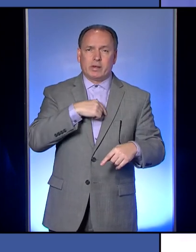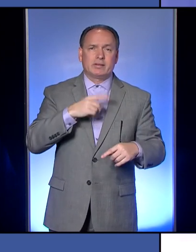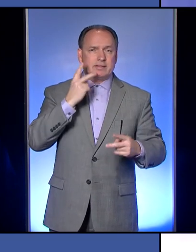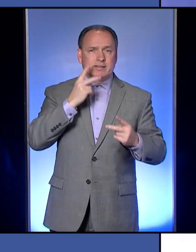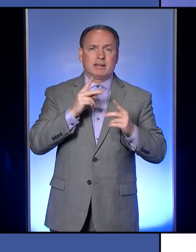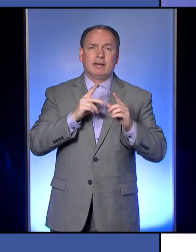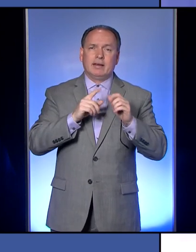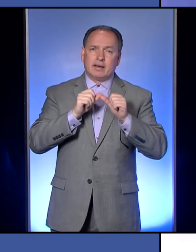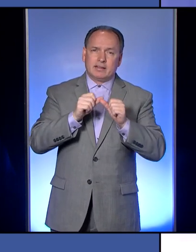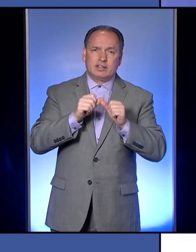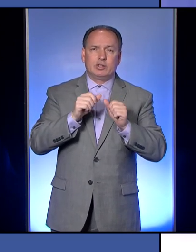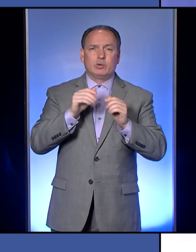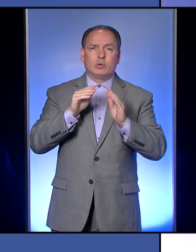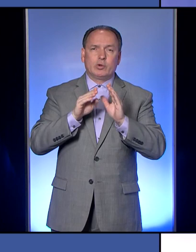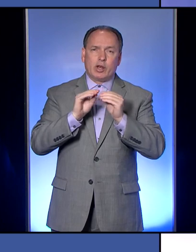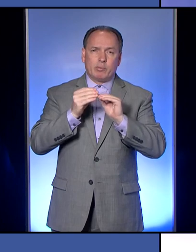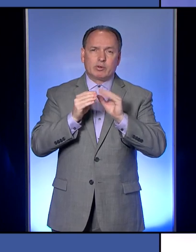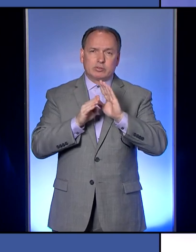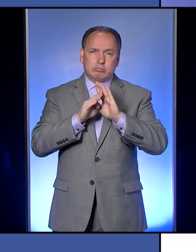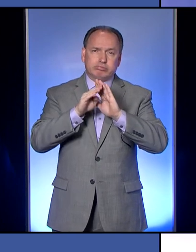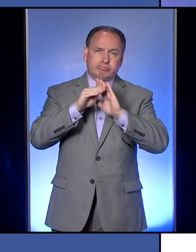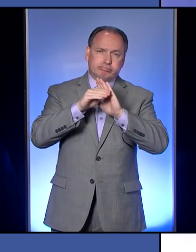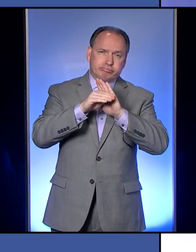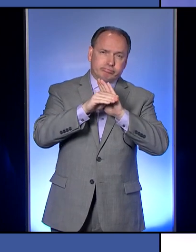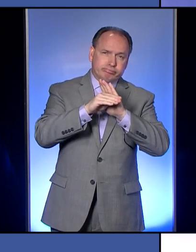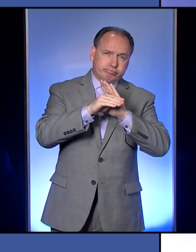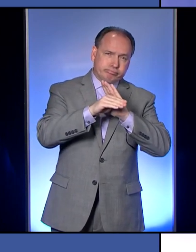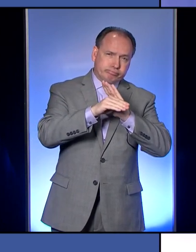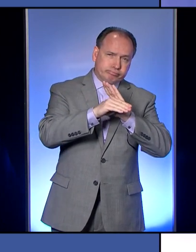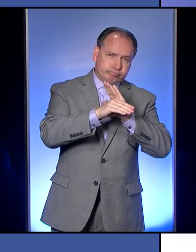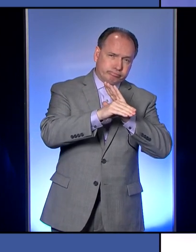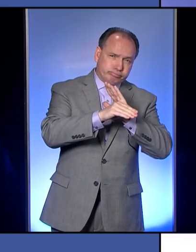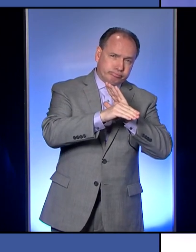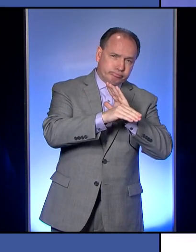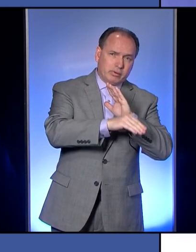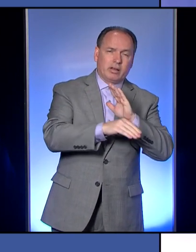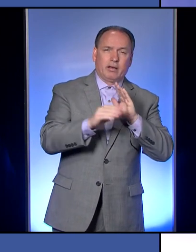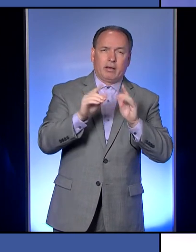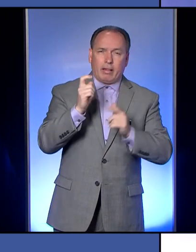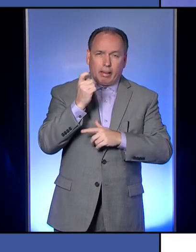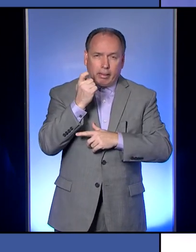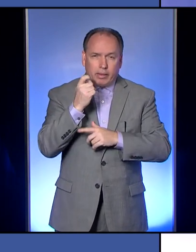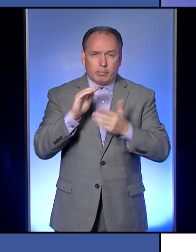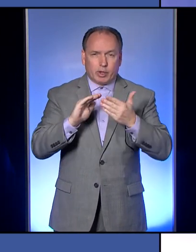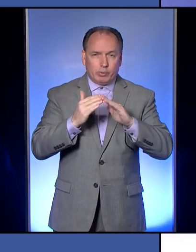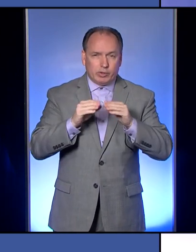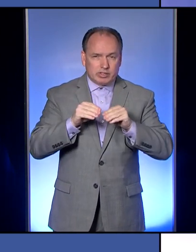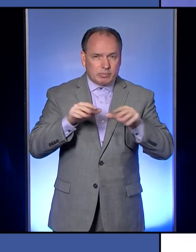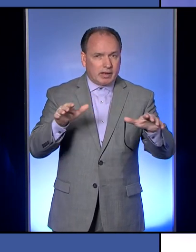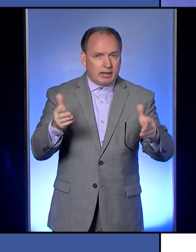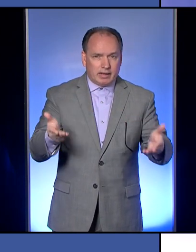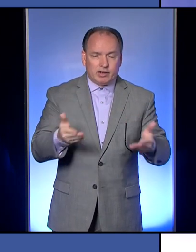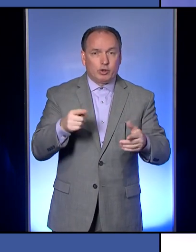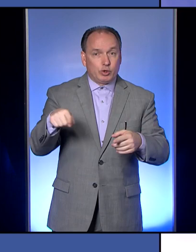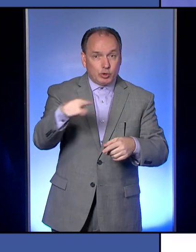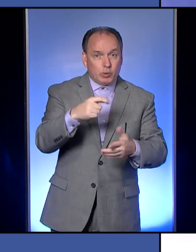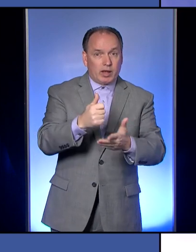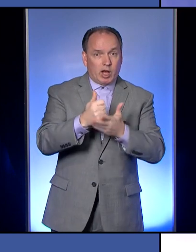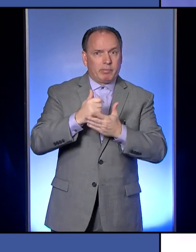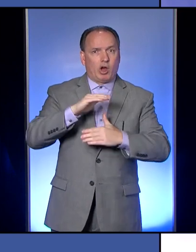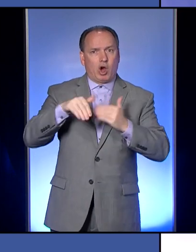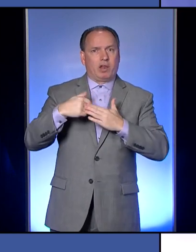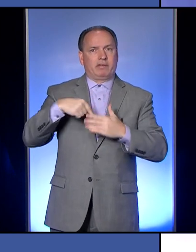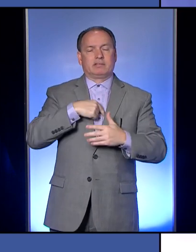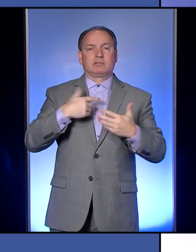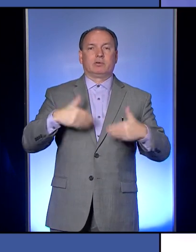continual low numbers here in Erie County, very little community spread here. You are helping all of us, and especially